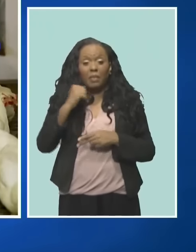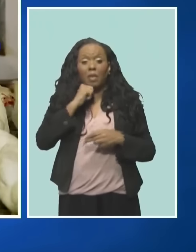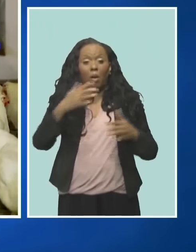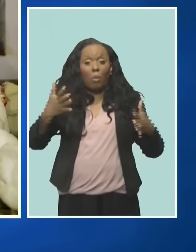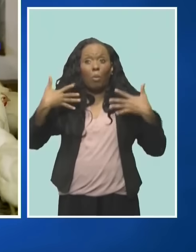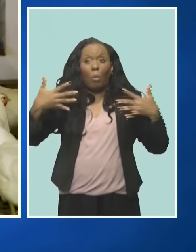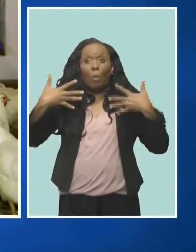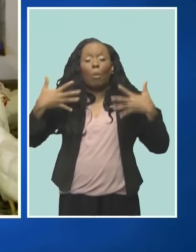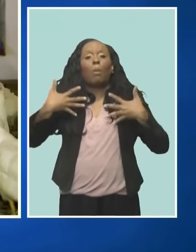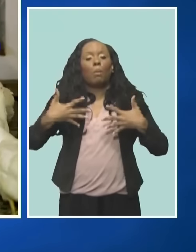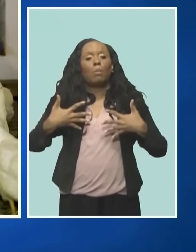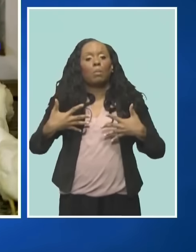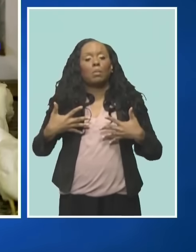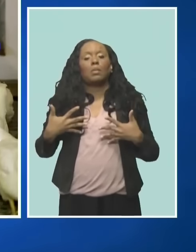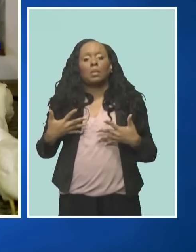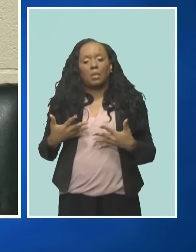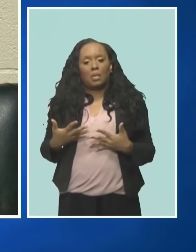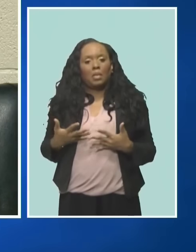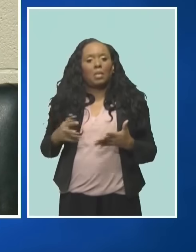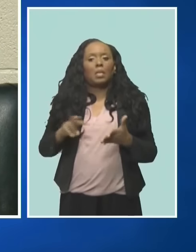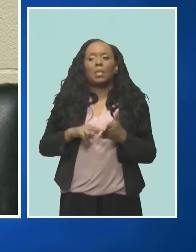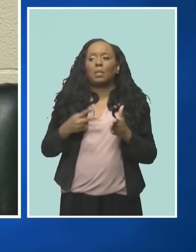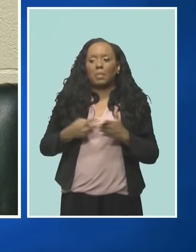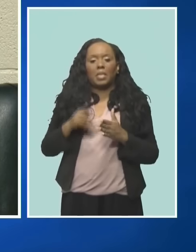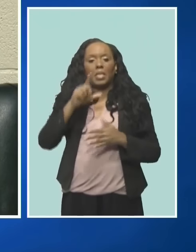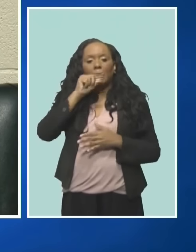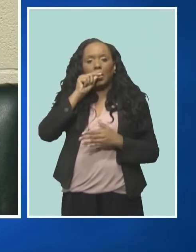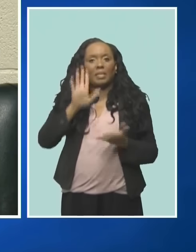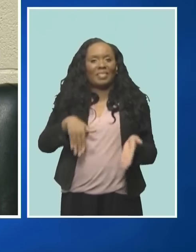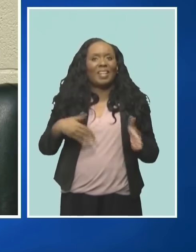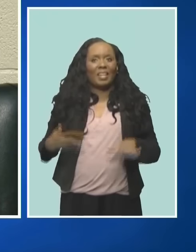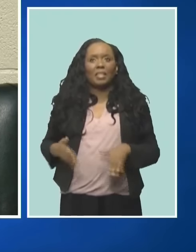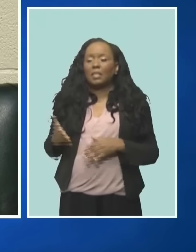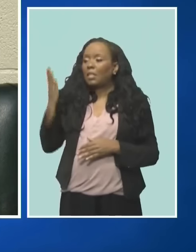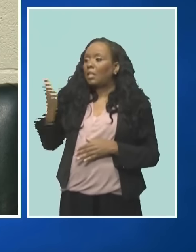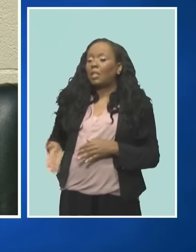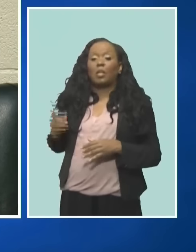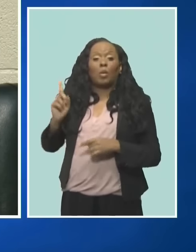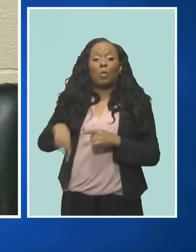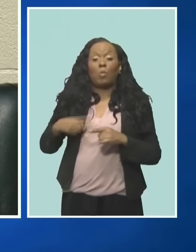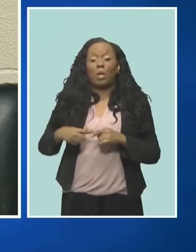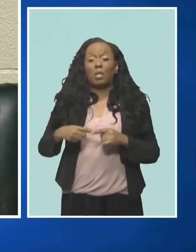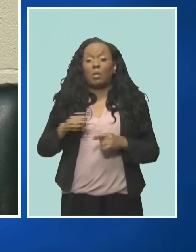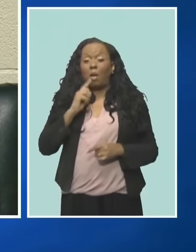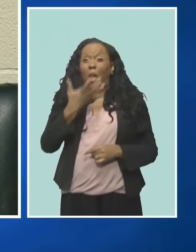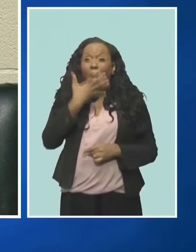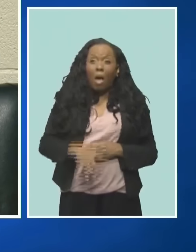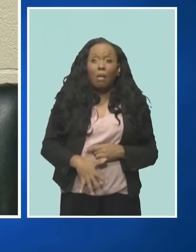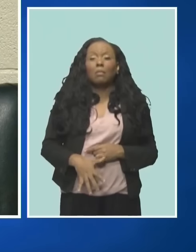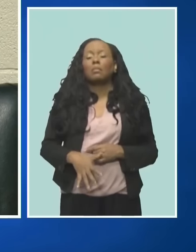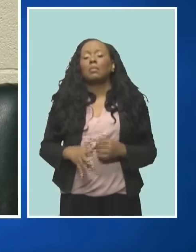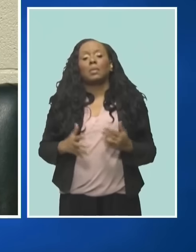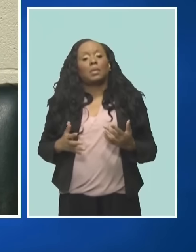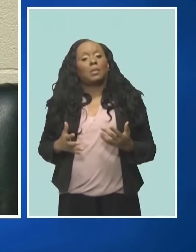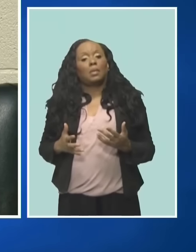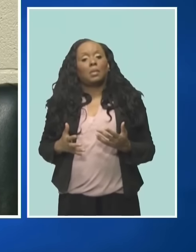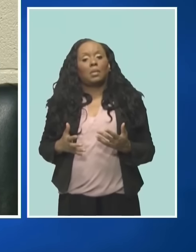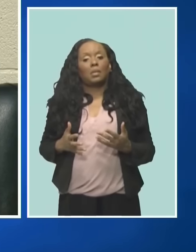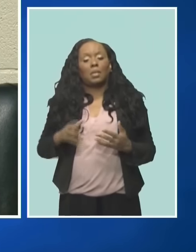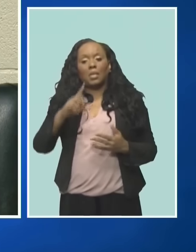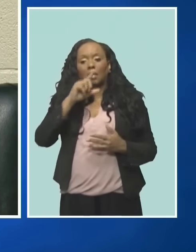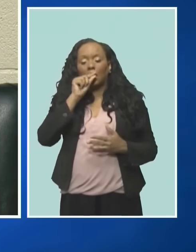not made to make chicken pens cooler. What happens is that the heat, when it gets to be too much, they actually can start to